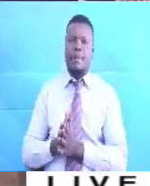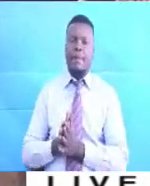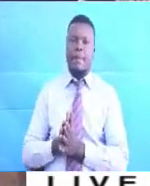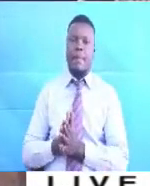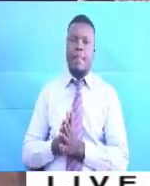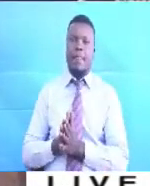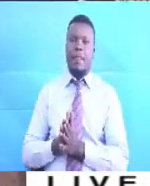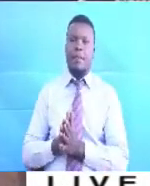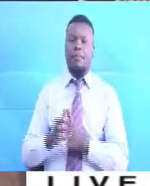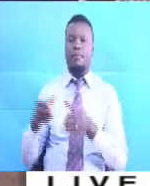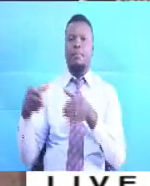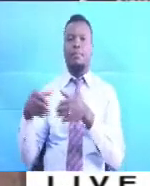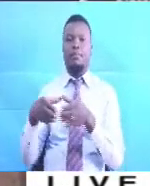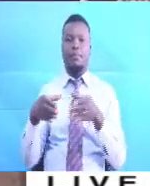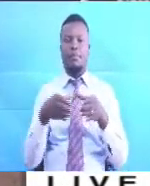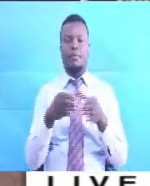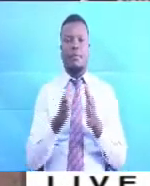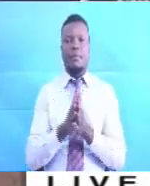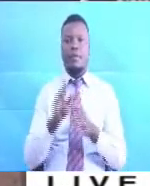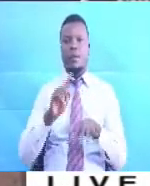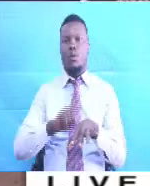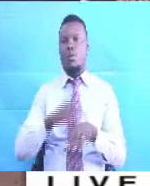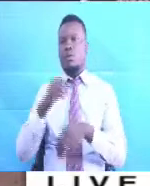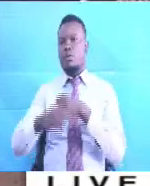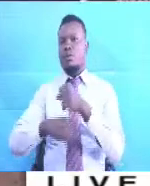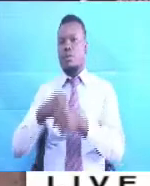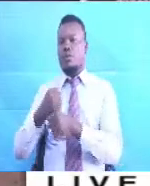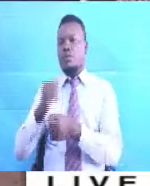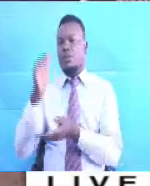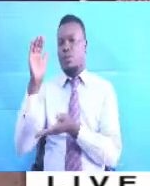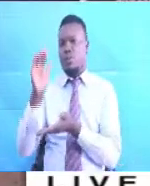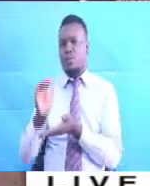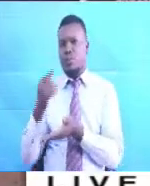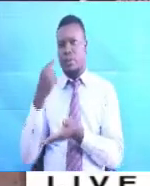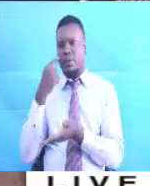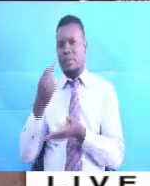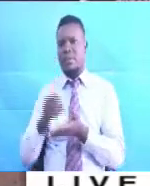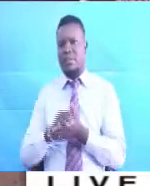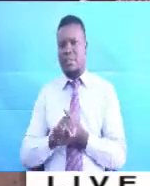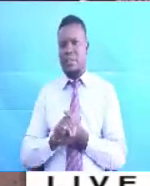for a good portion of the year there was dry weather conditions, which led to